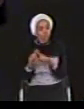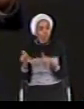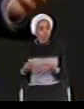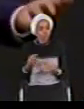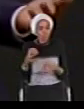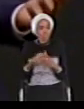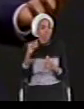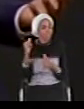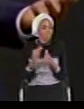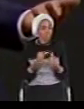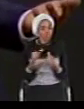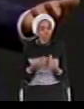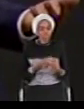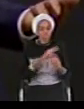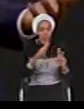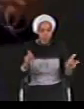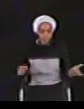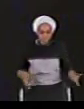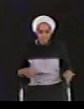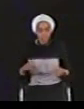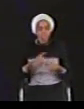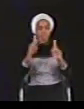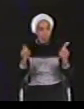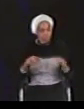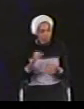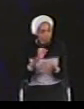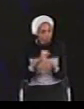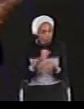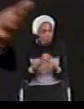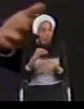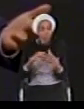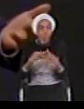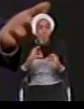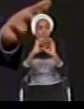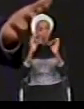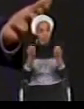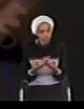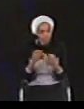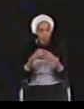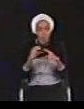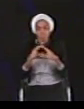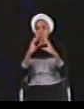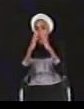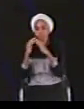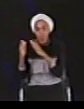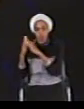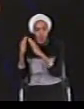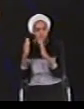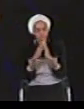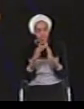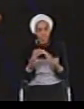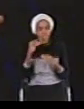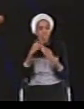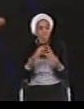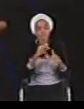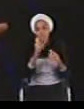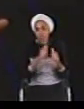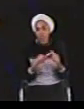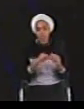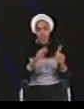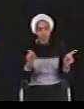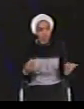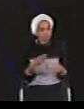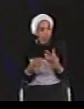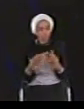every place, in your home, in your family, in every place, in your community, in every place, that is, in